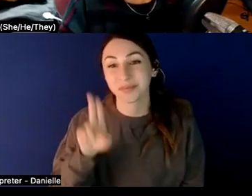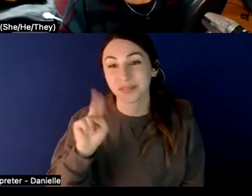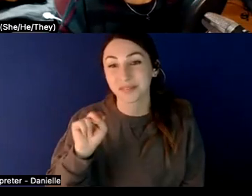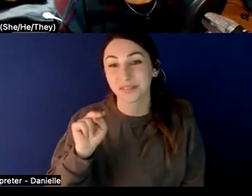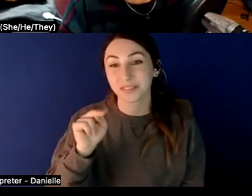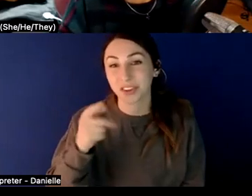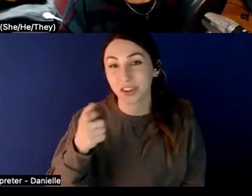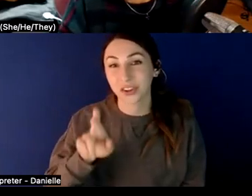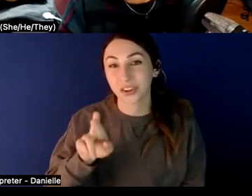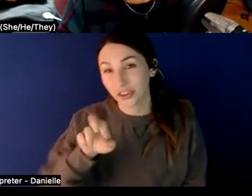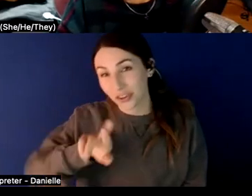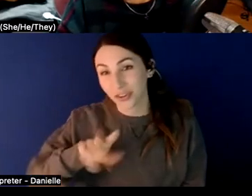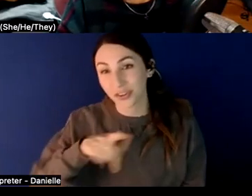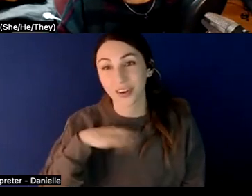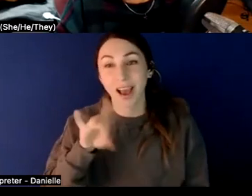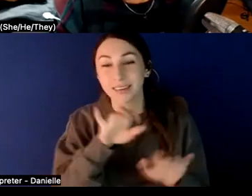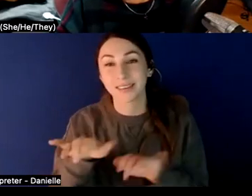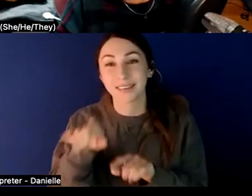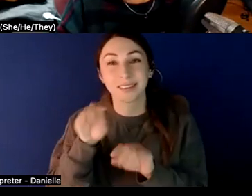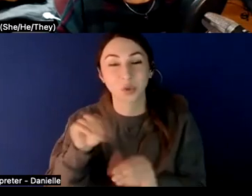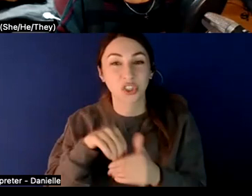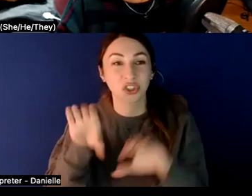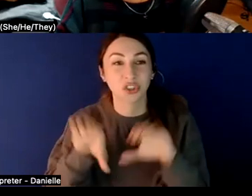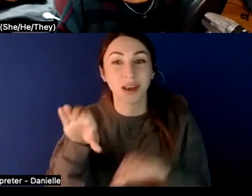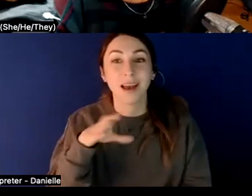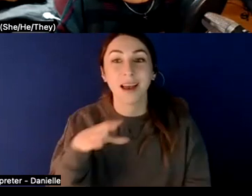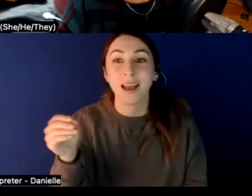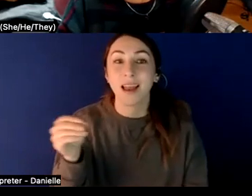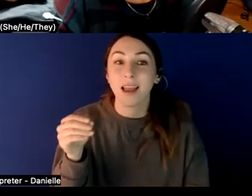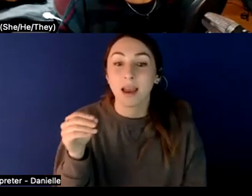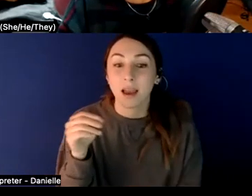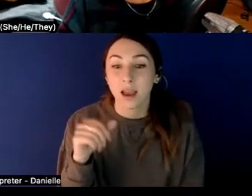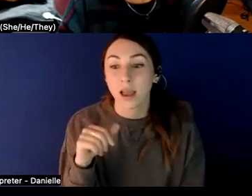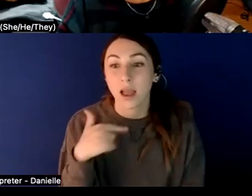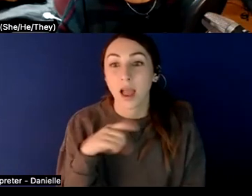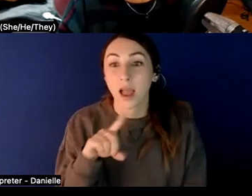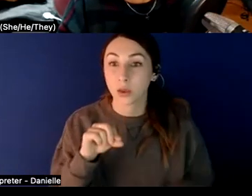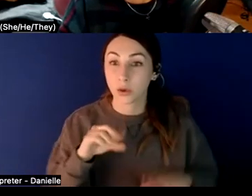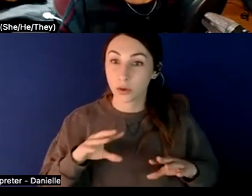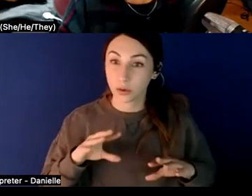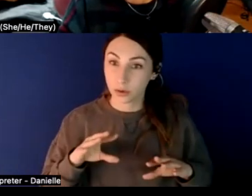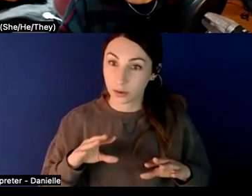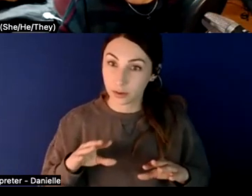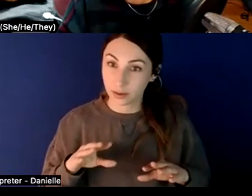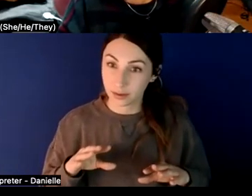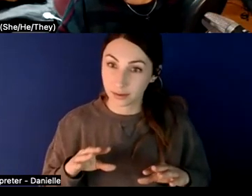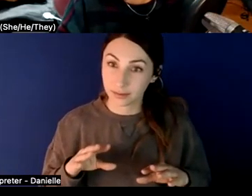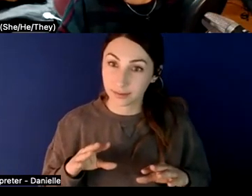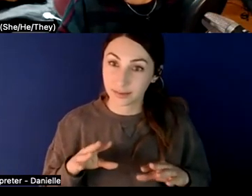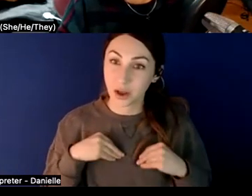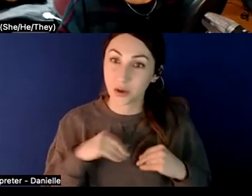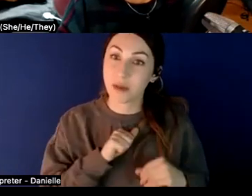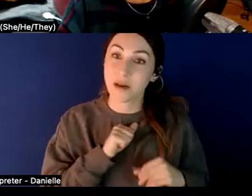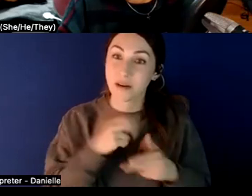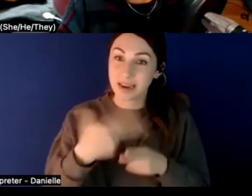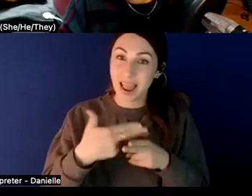UNGERER. I wrote it down. And then I own my name on the website, internet,